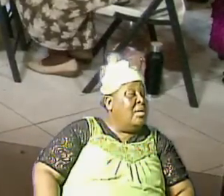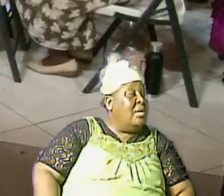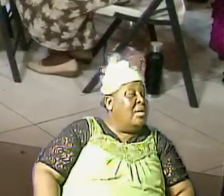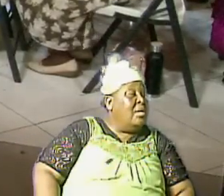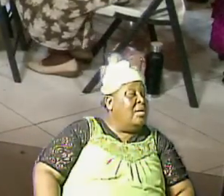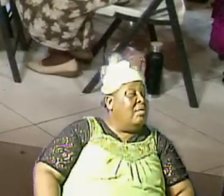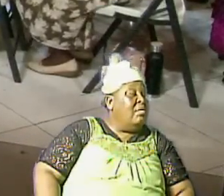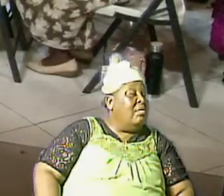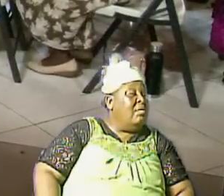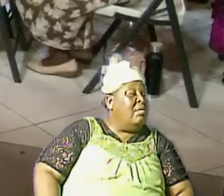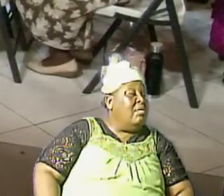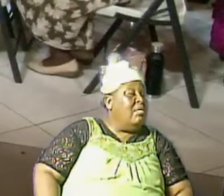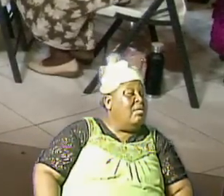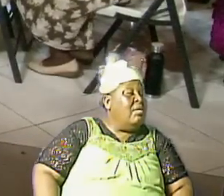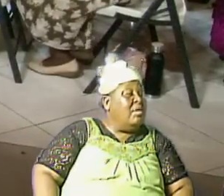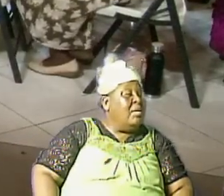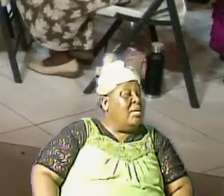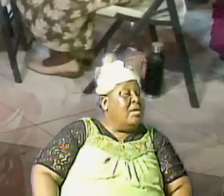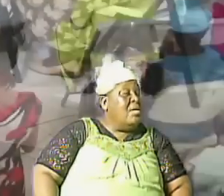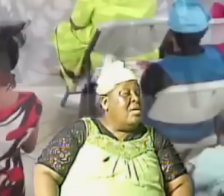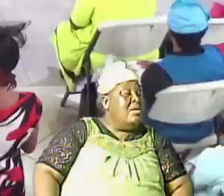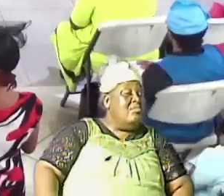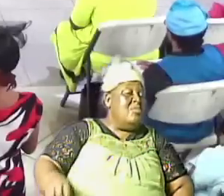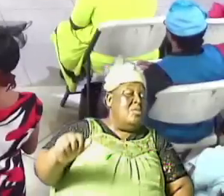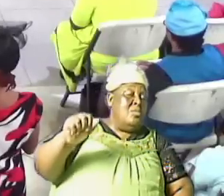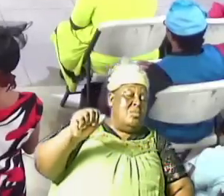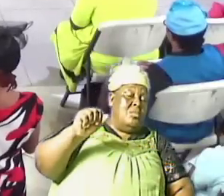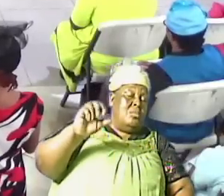AC on the inside.